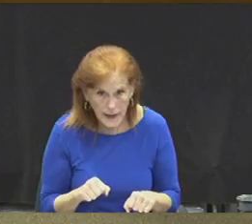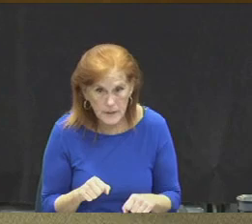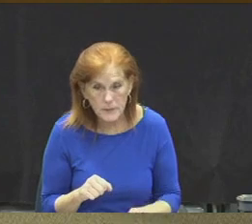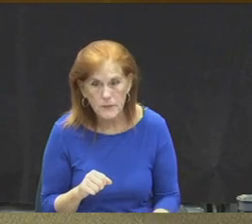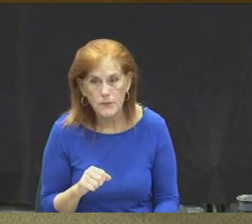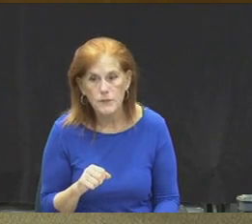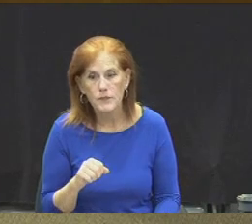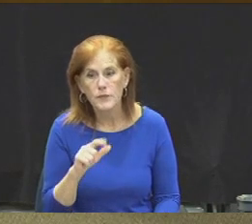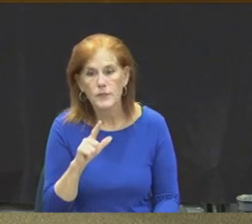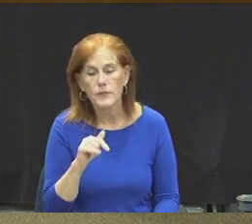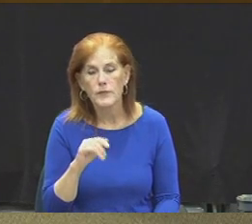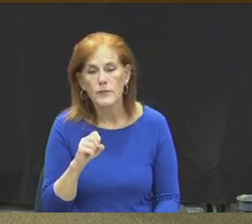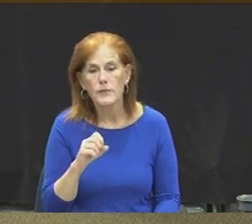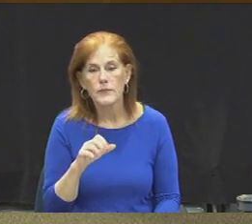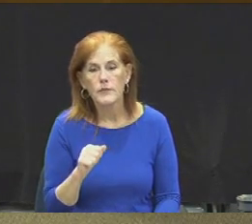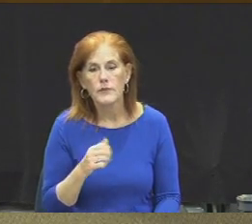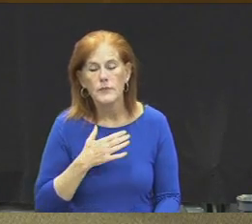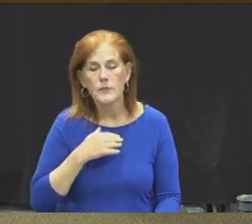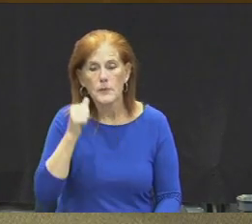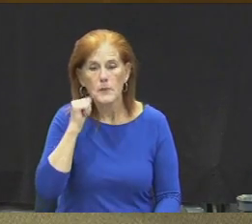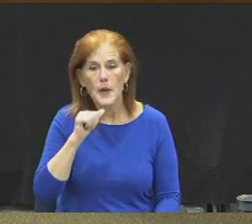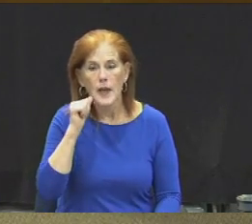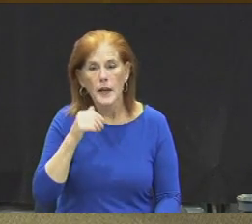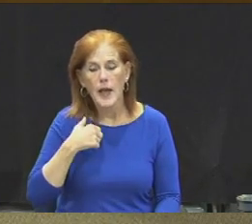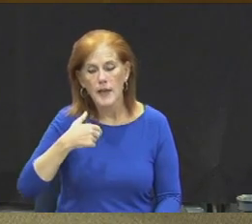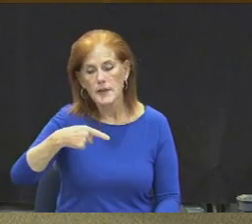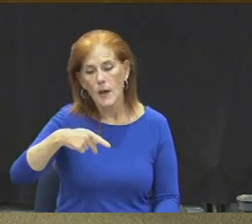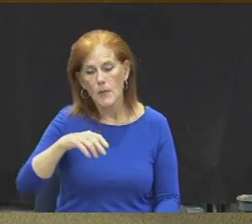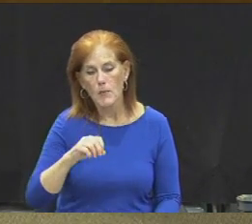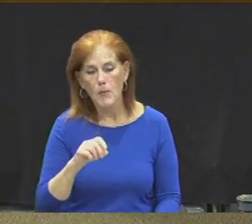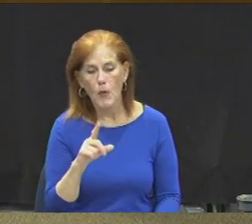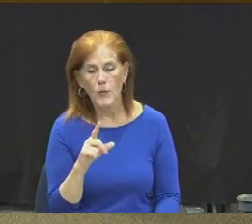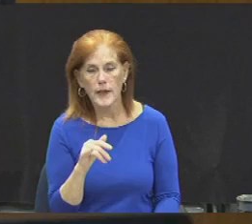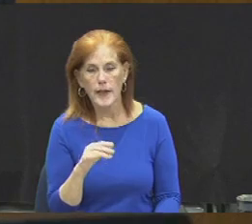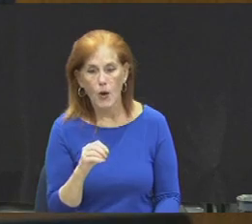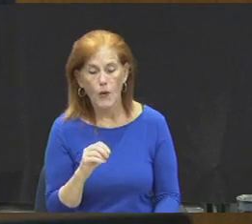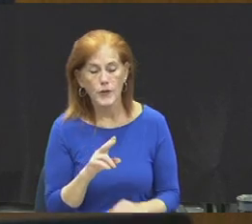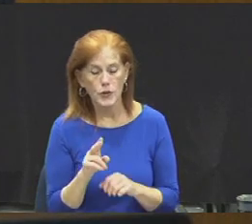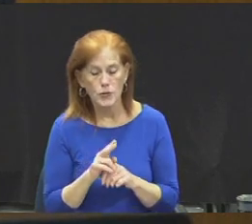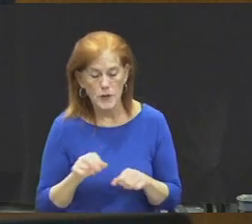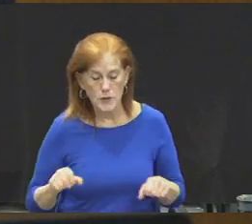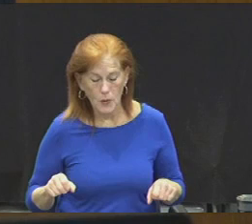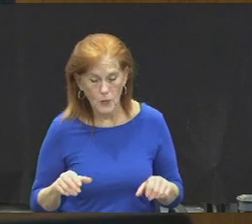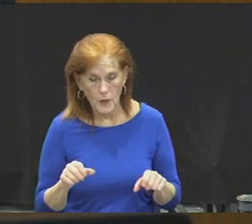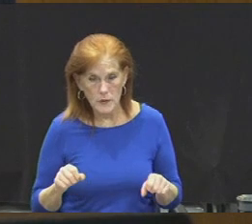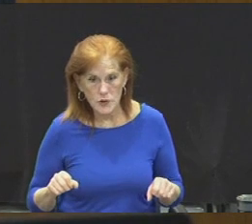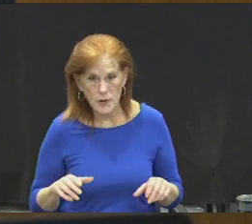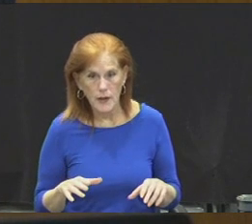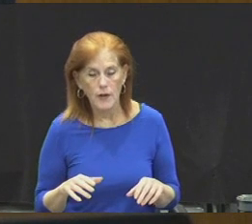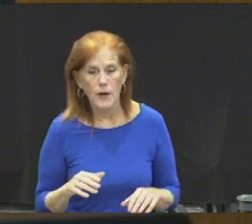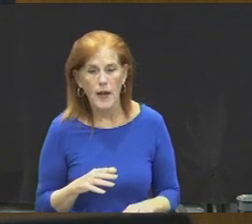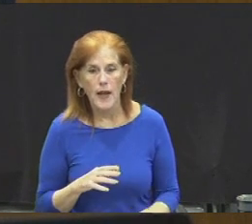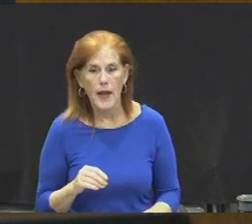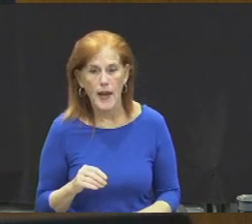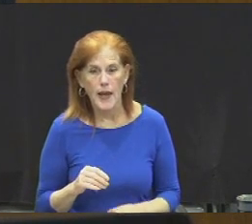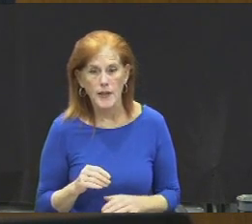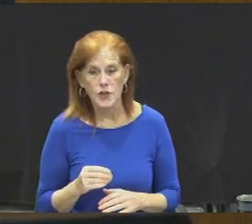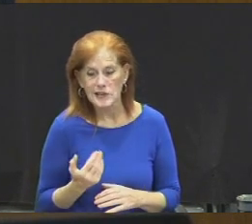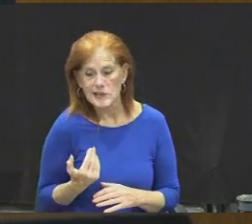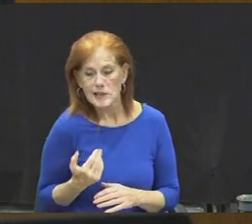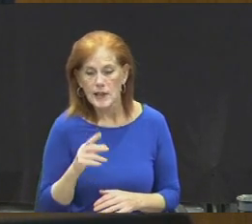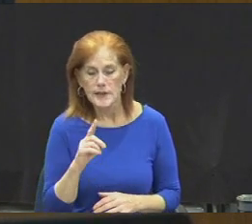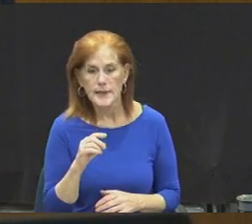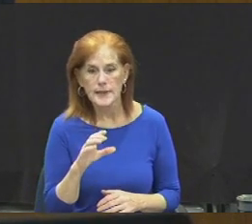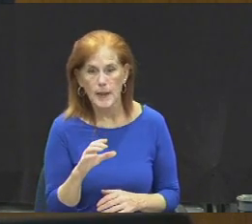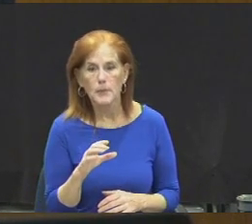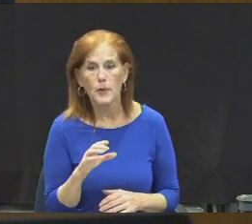have my aunt has polio and is in a wheelchair. And just this last December,